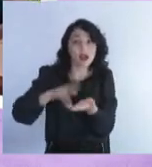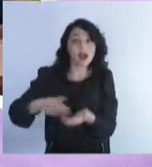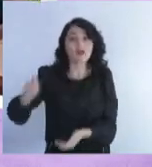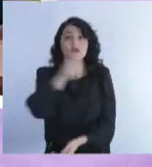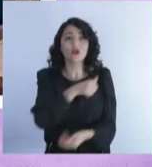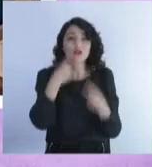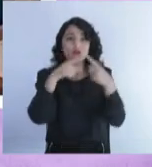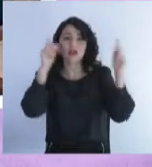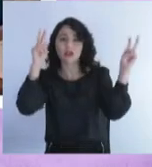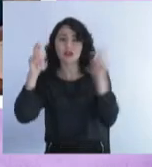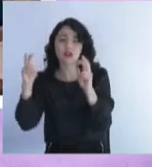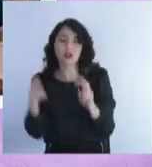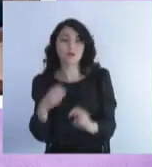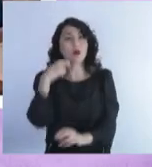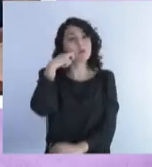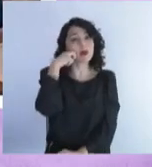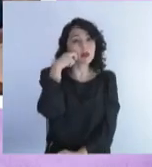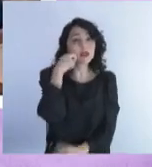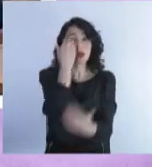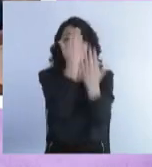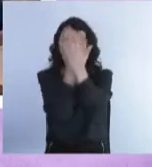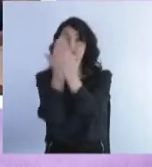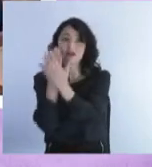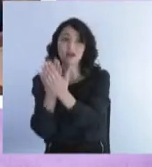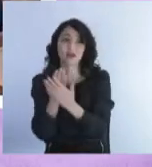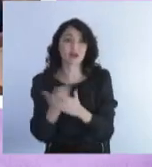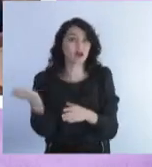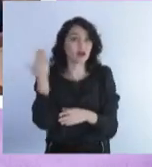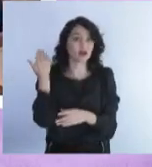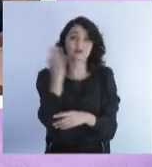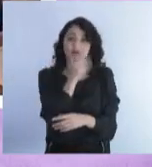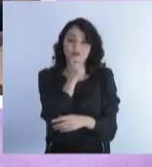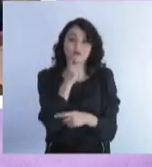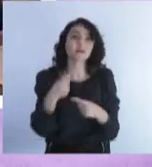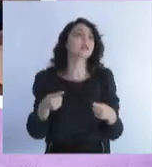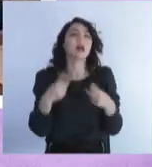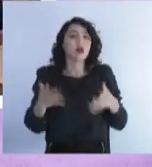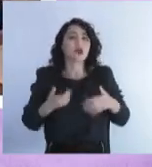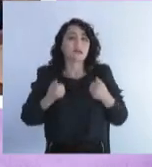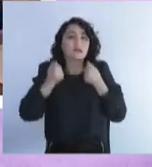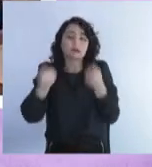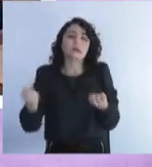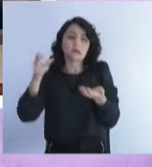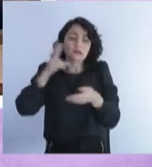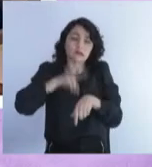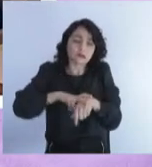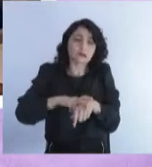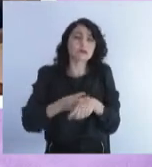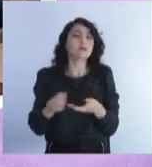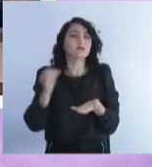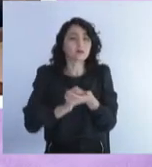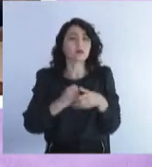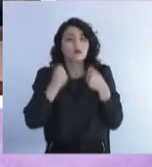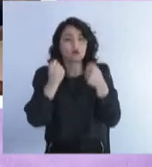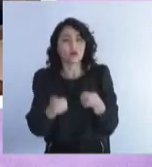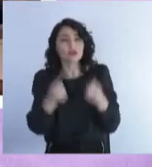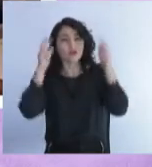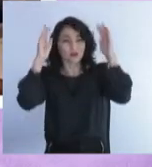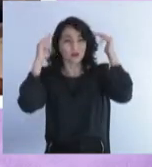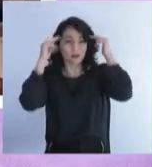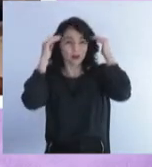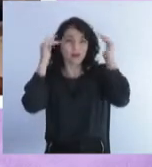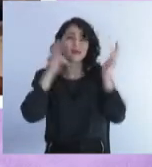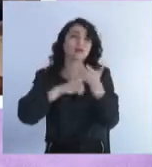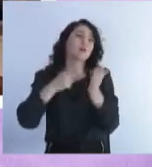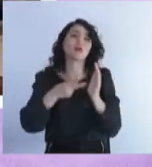that humanity has faced before, but are also now being redoubled, and one of those is mental health. I'm very pleased